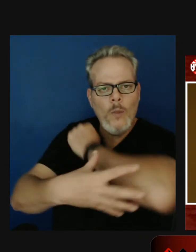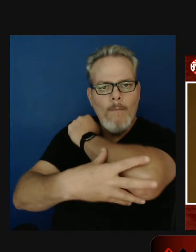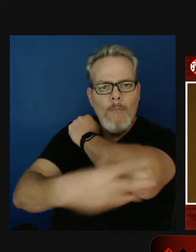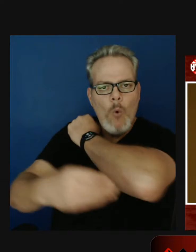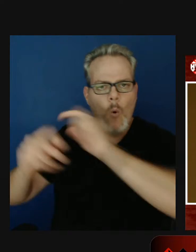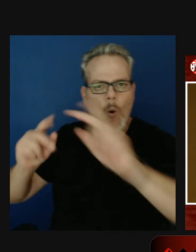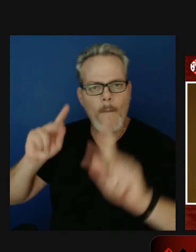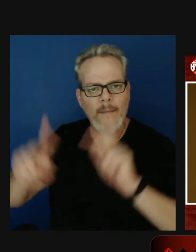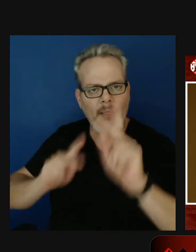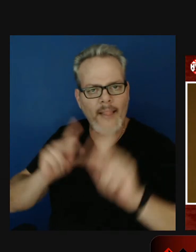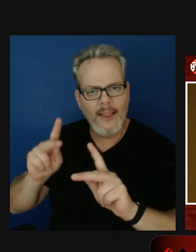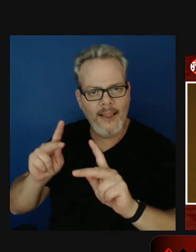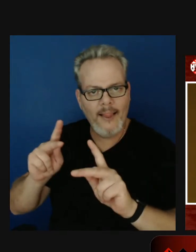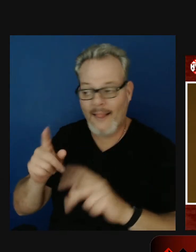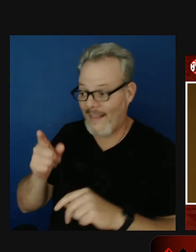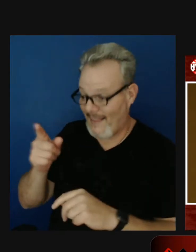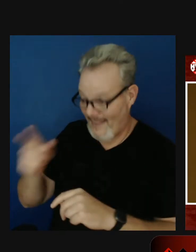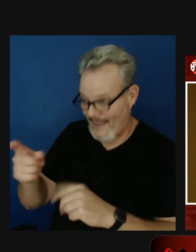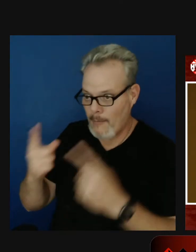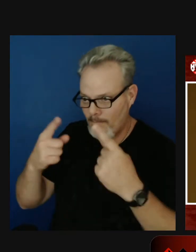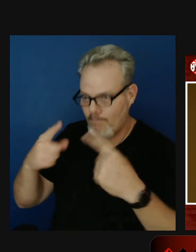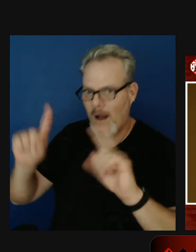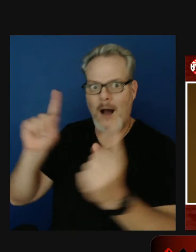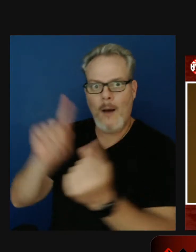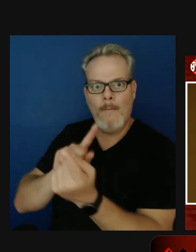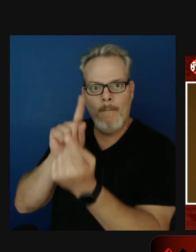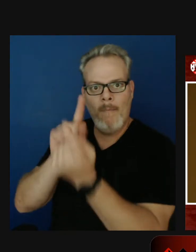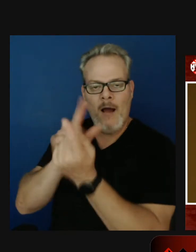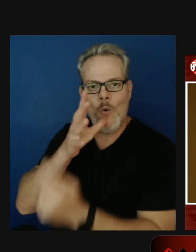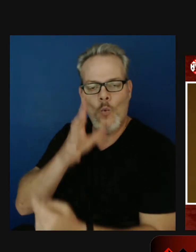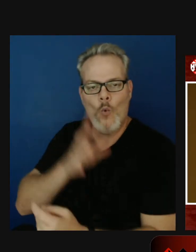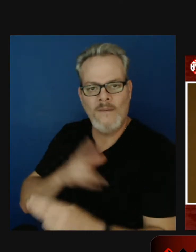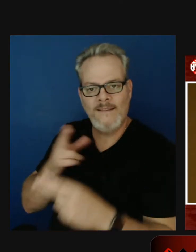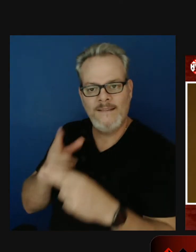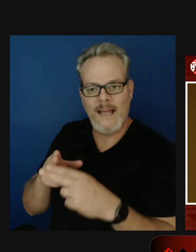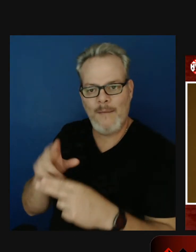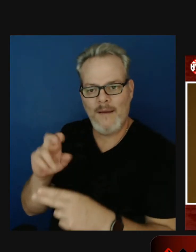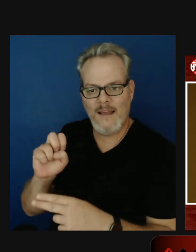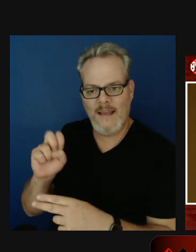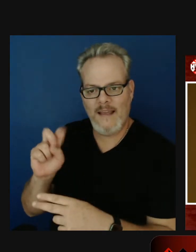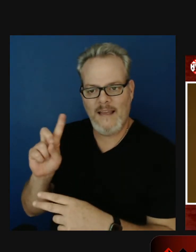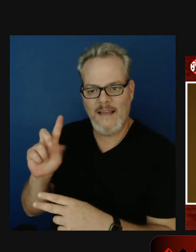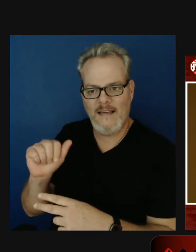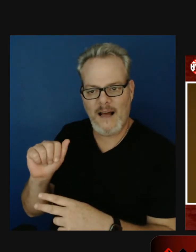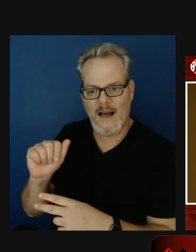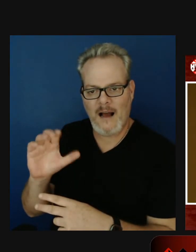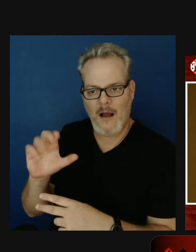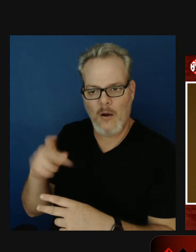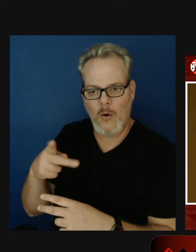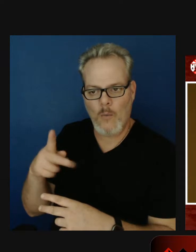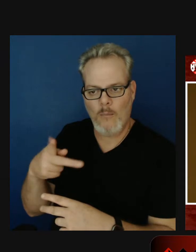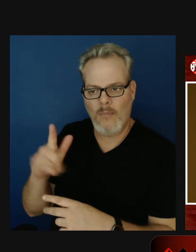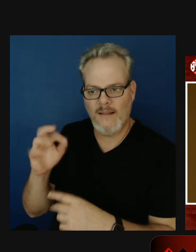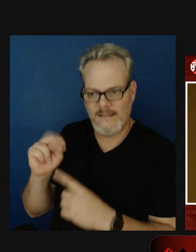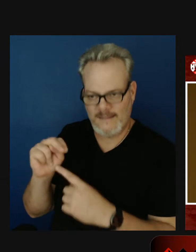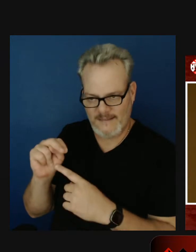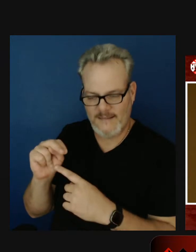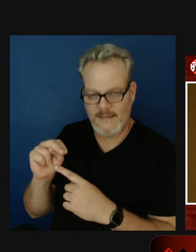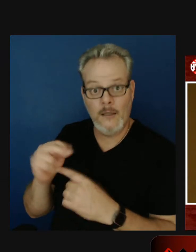he ended up meeting a woman named Ada Copeland. And in this day and age, a relationship with Ada Copeland would be